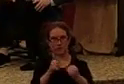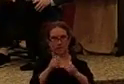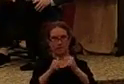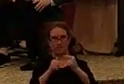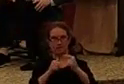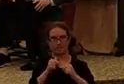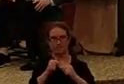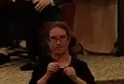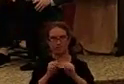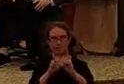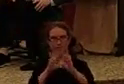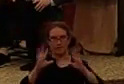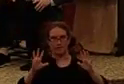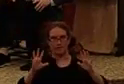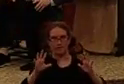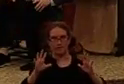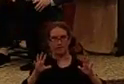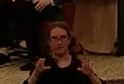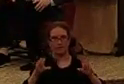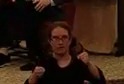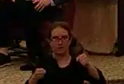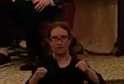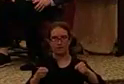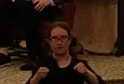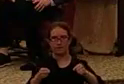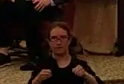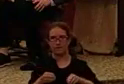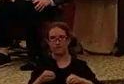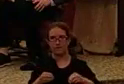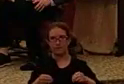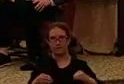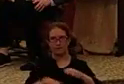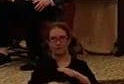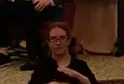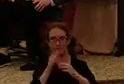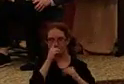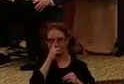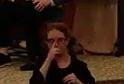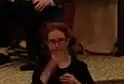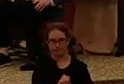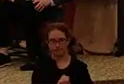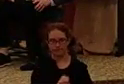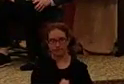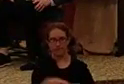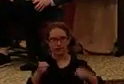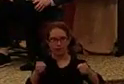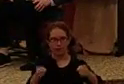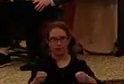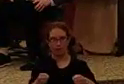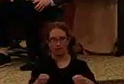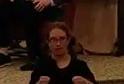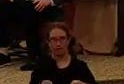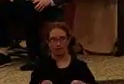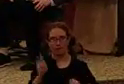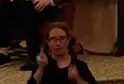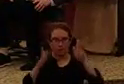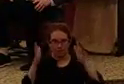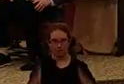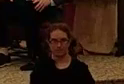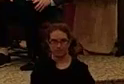buildings, it opened up into a parking lot in the back. And he pulls in that parking lot, and there's a car parked there with a person